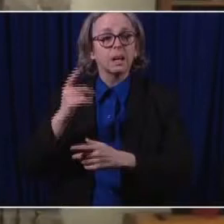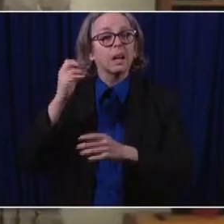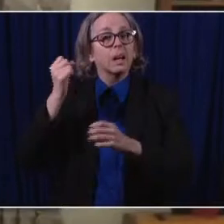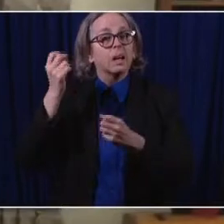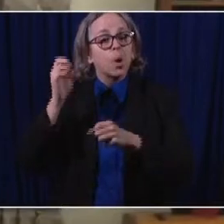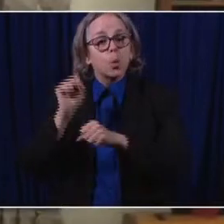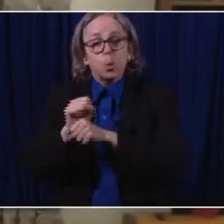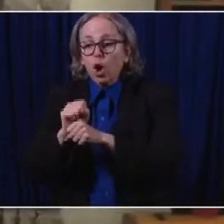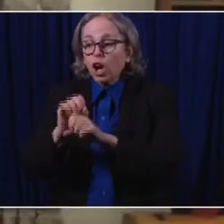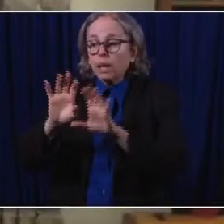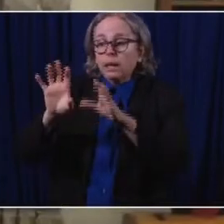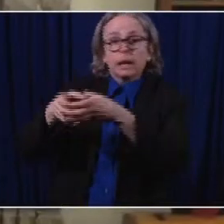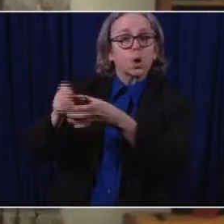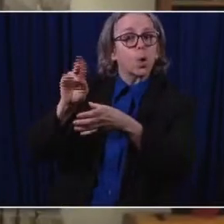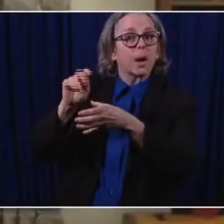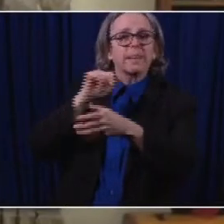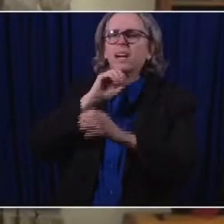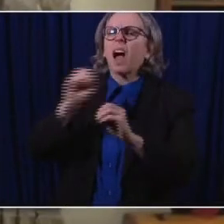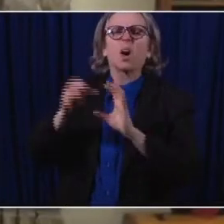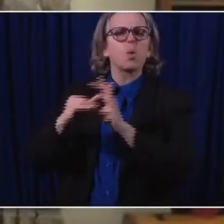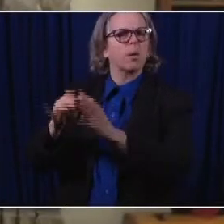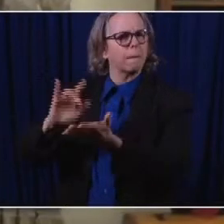father, her brother, and her sister.